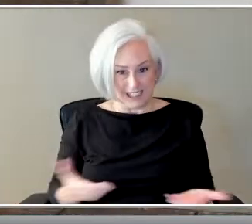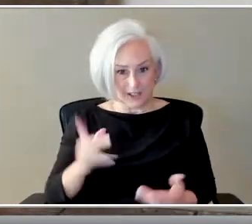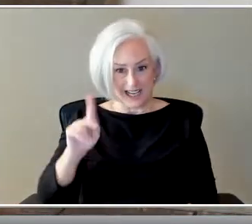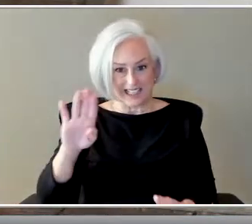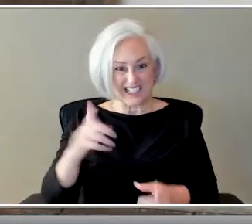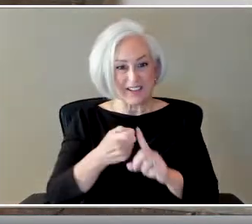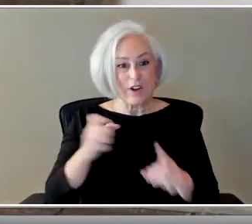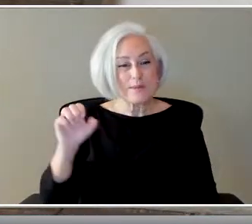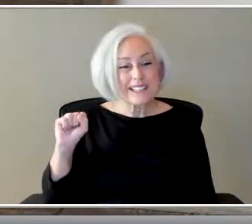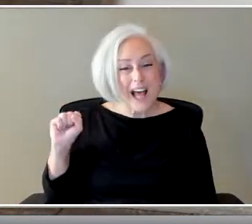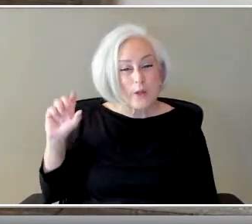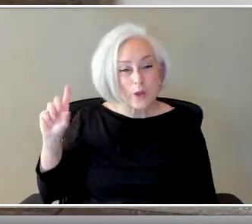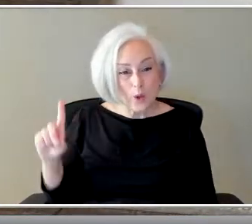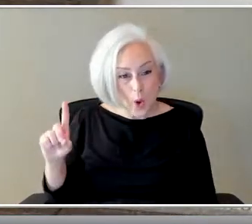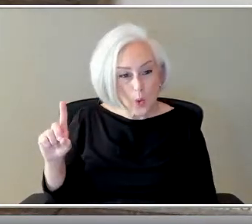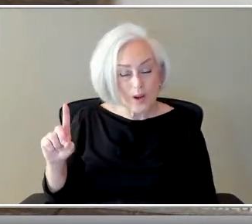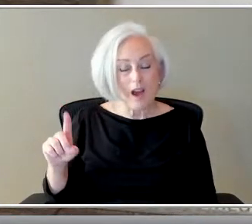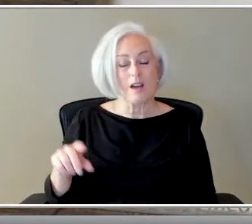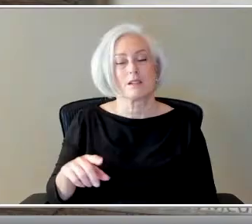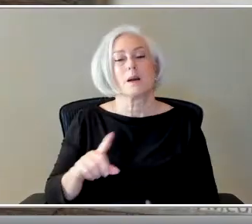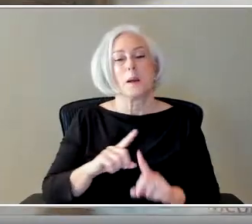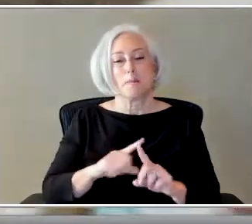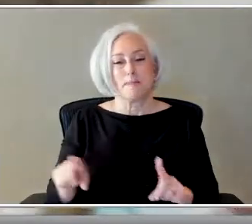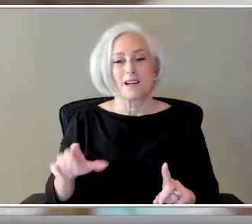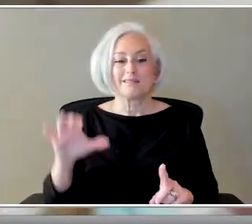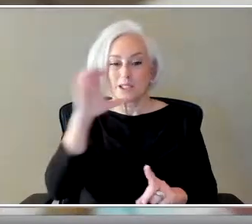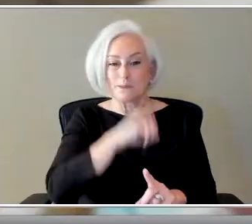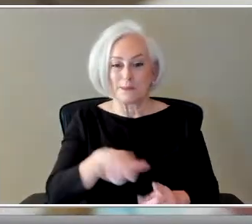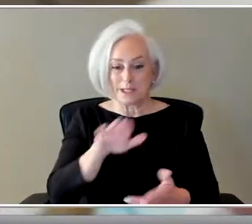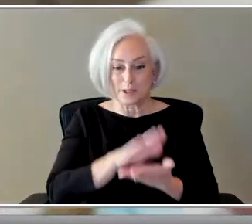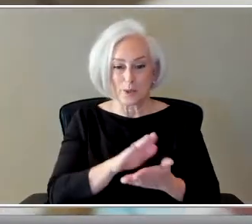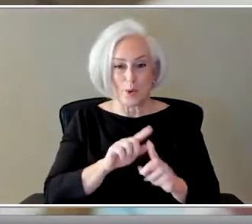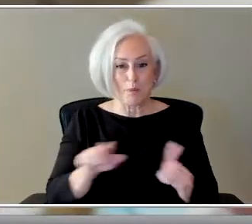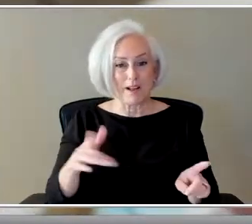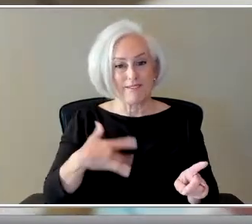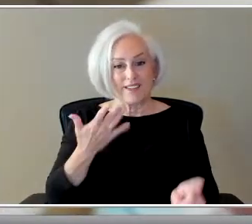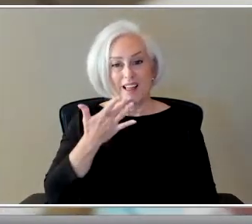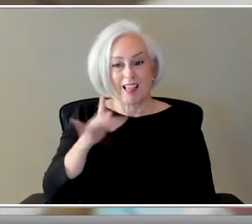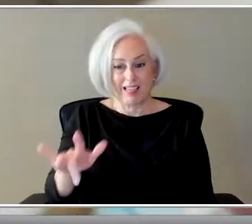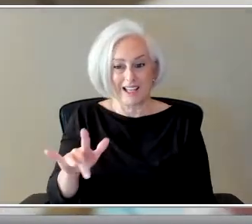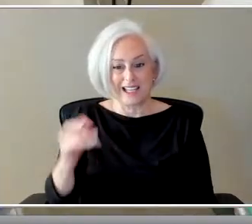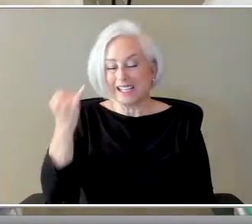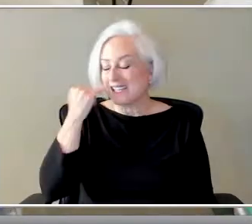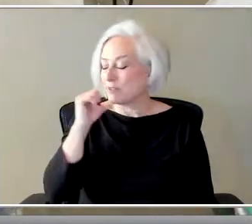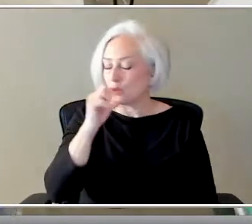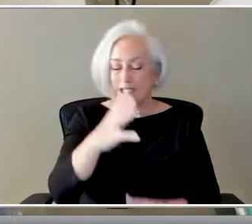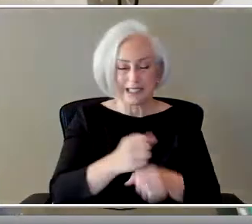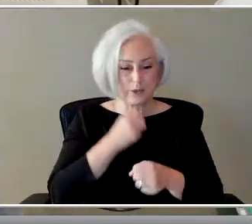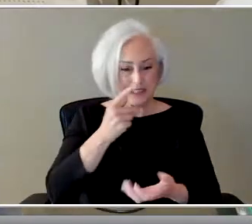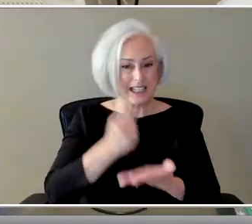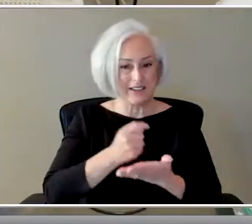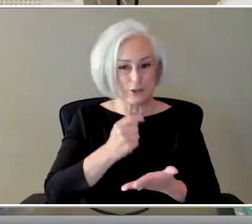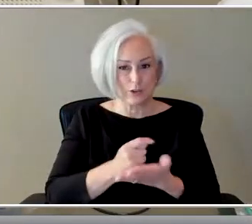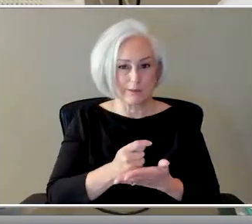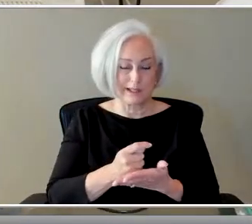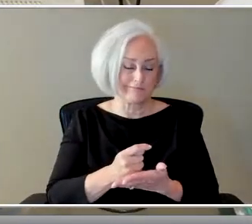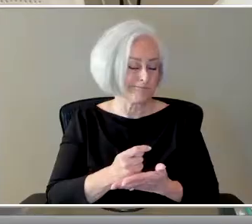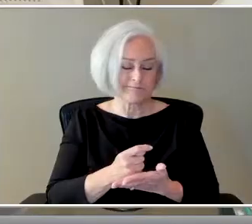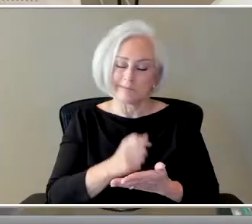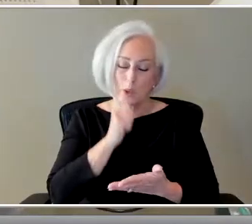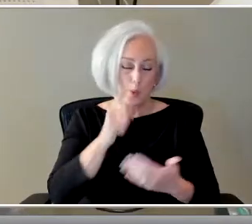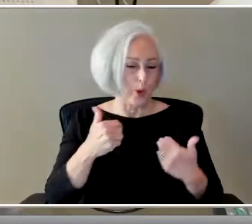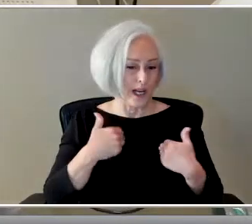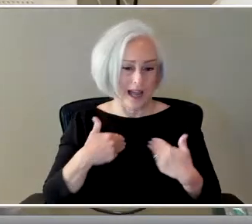feel fortunate. There's a good chance I wouldn't have a daughter anymore if we weren't getting this treatment. This therapy of apheresis is